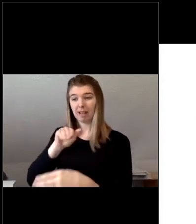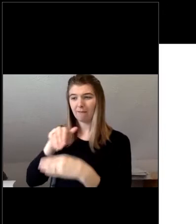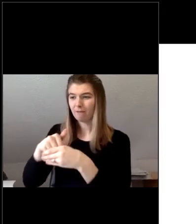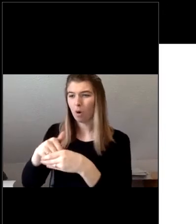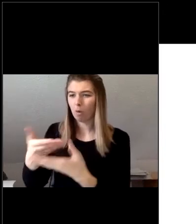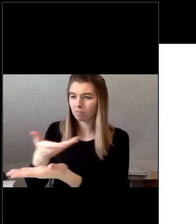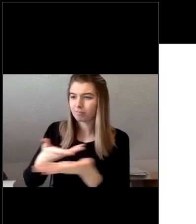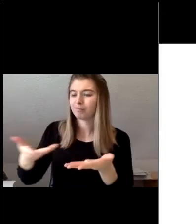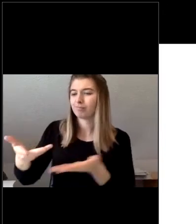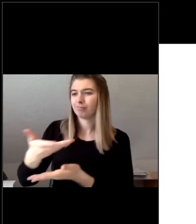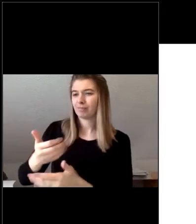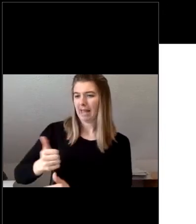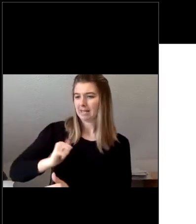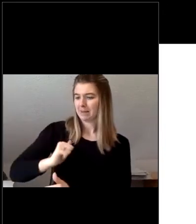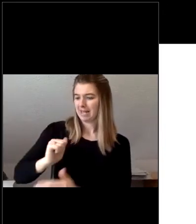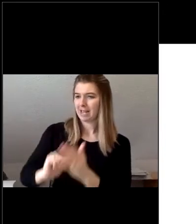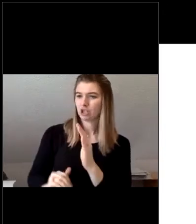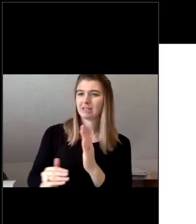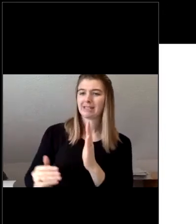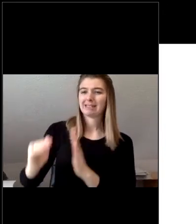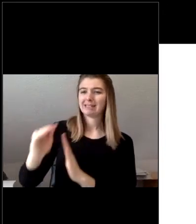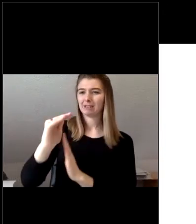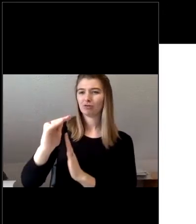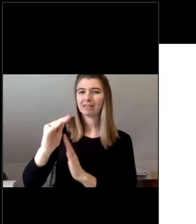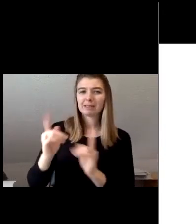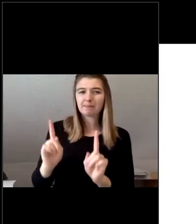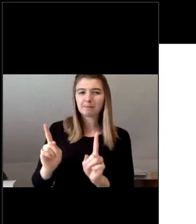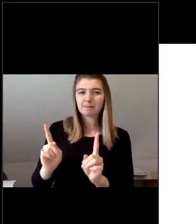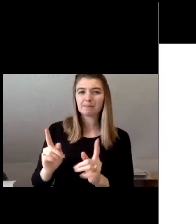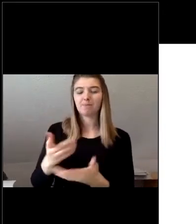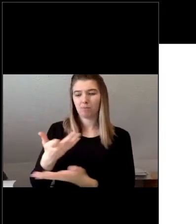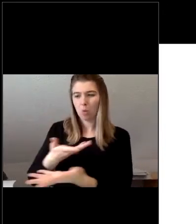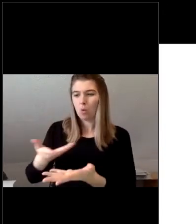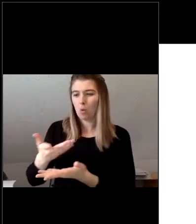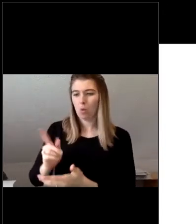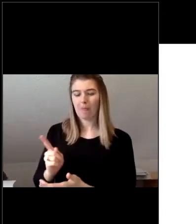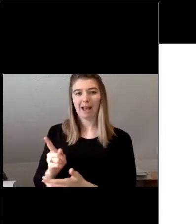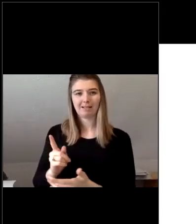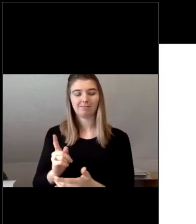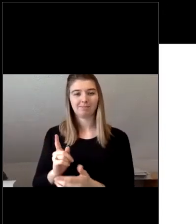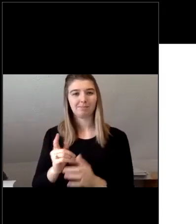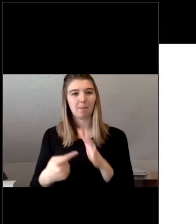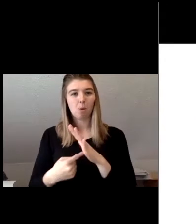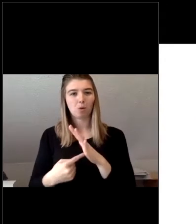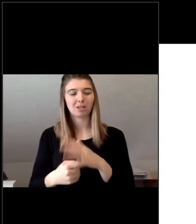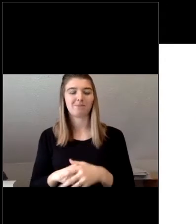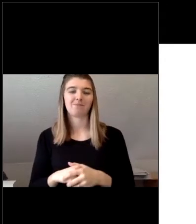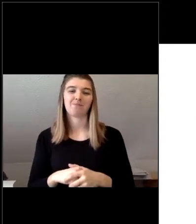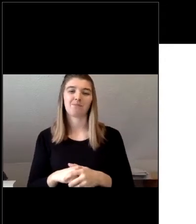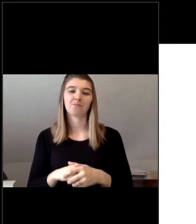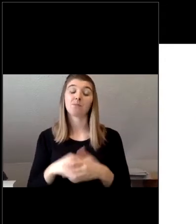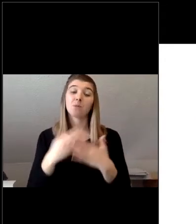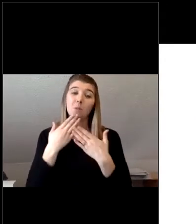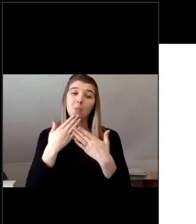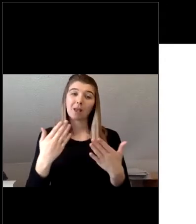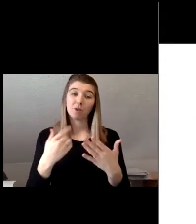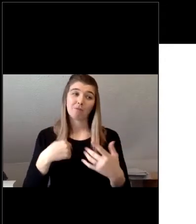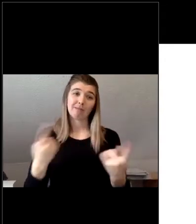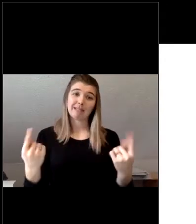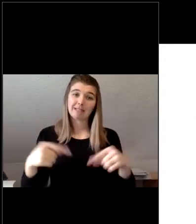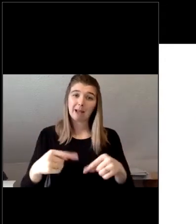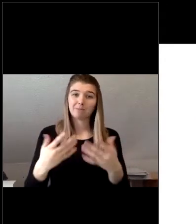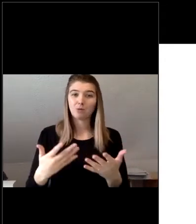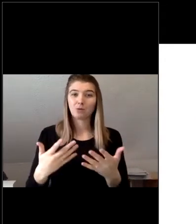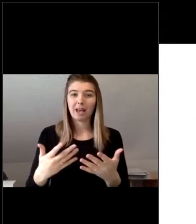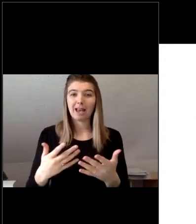expectations. Thanks again very much for the opportunity to join the panel today. I look forward to questions, and please don't hesitate to get